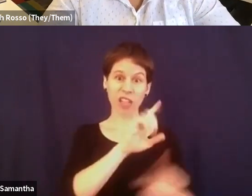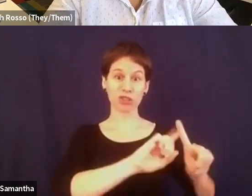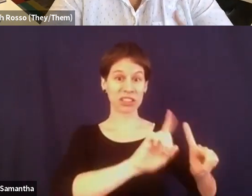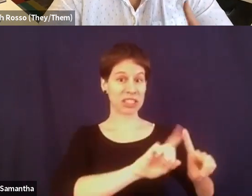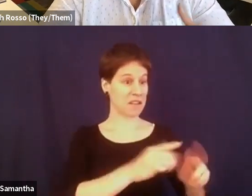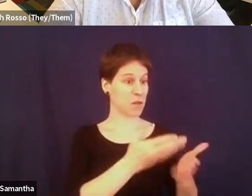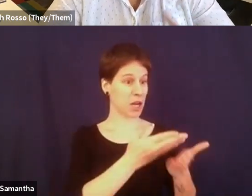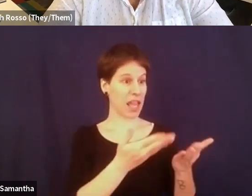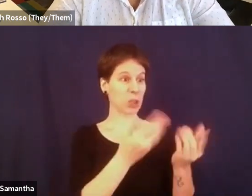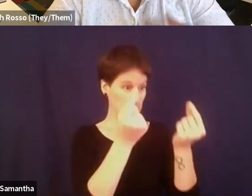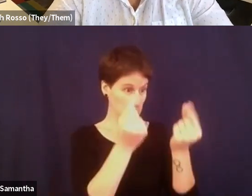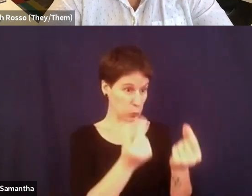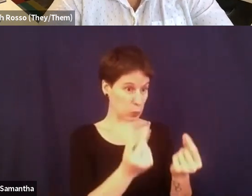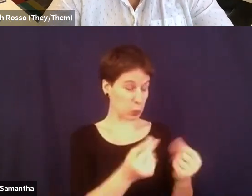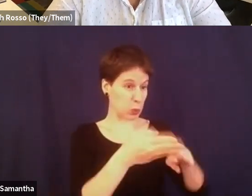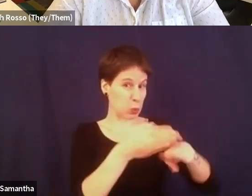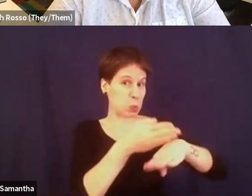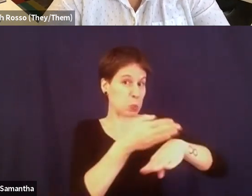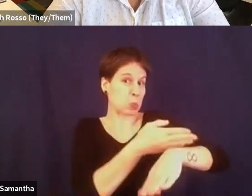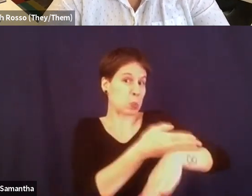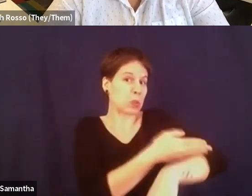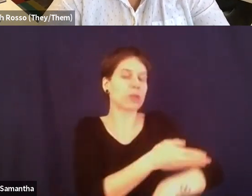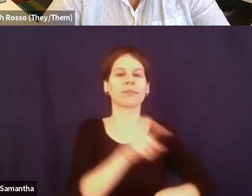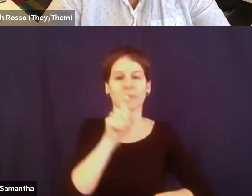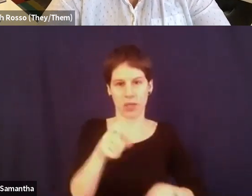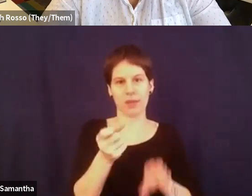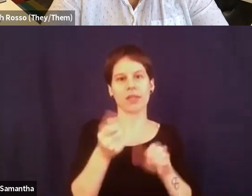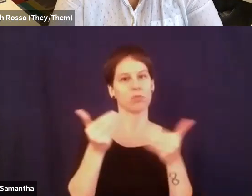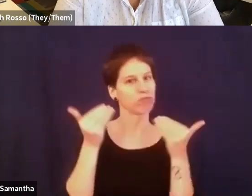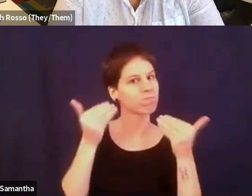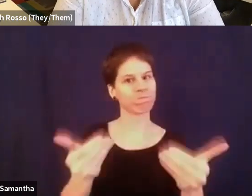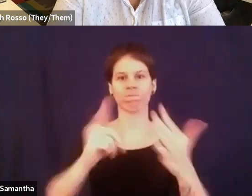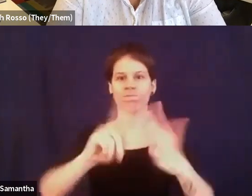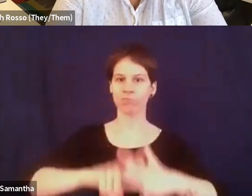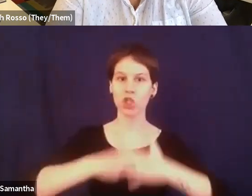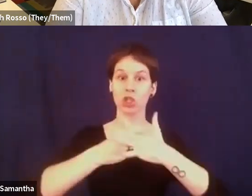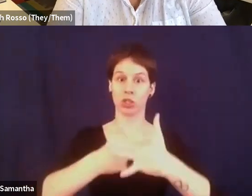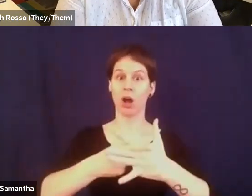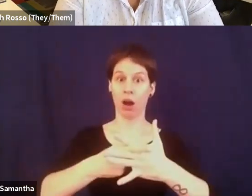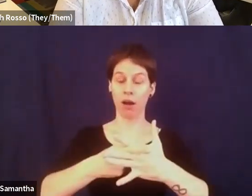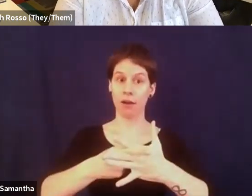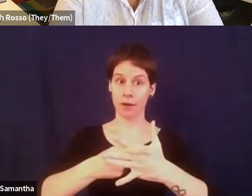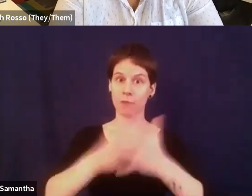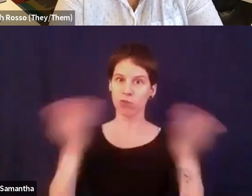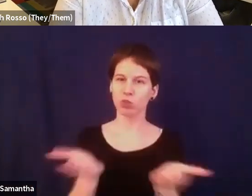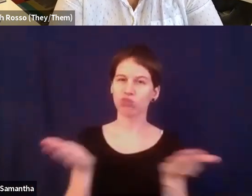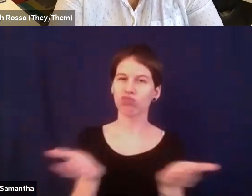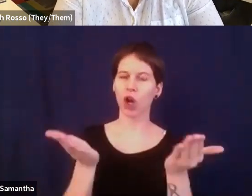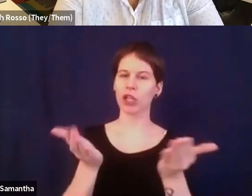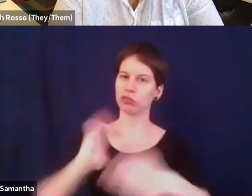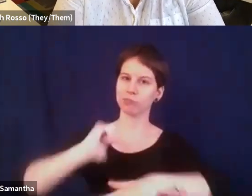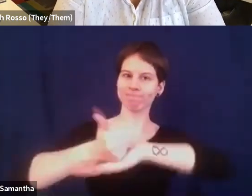away at, and we just need to start making those moves and pushing for those things to be implemented, because